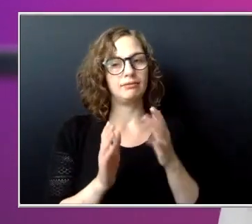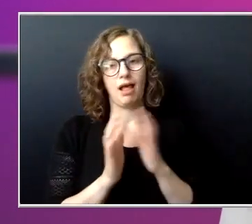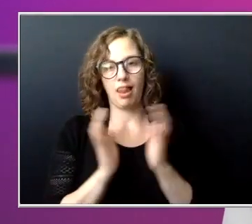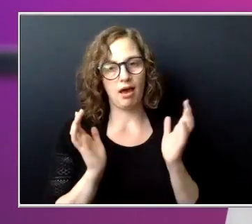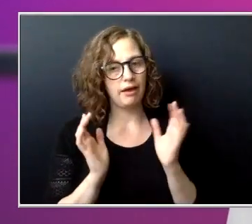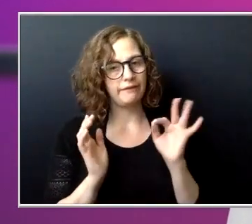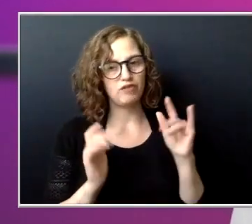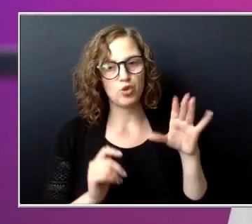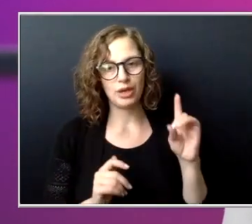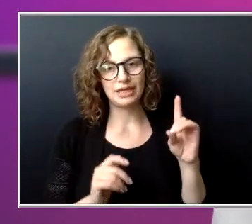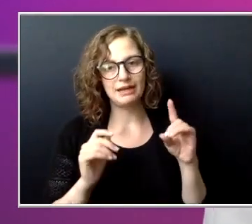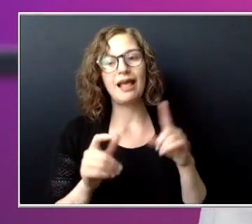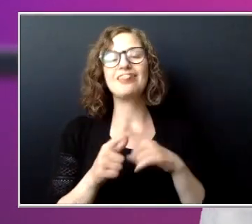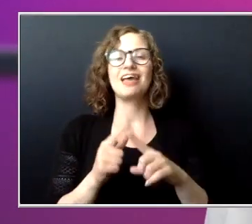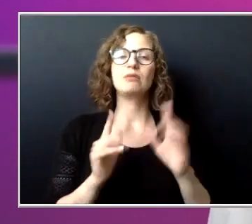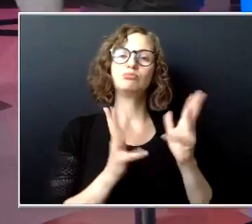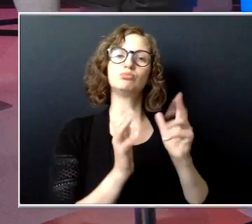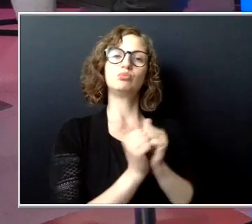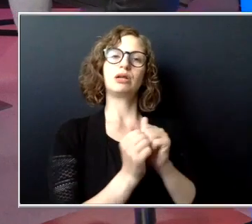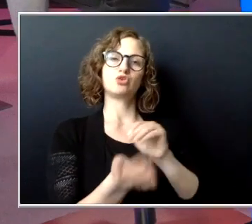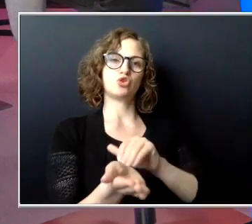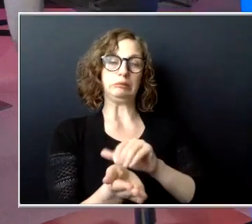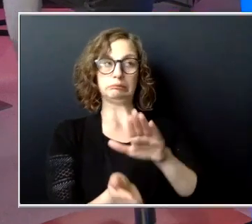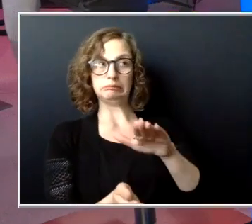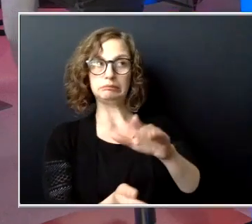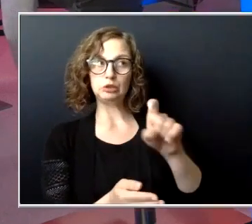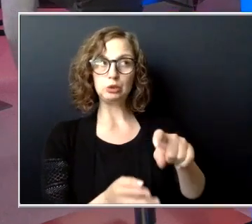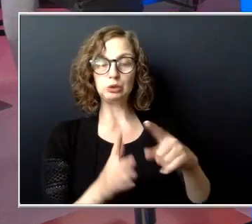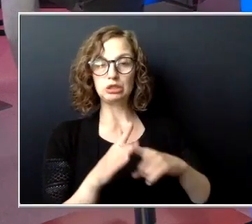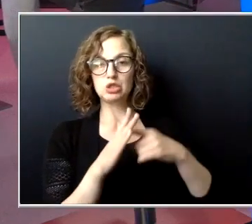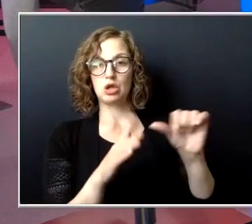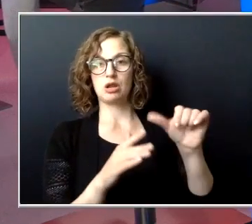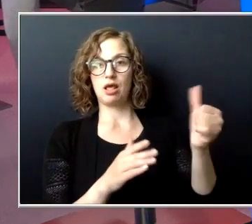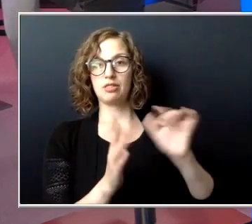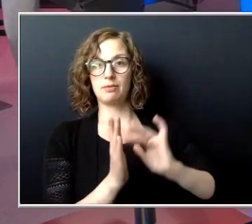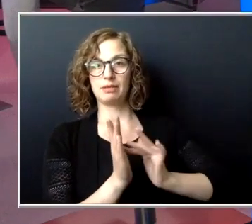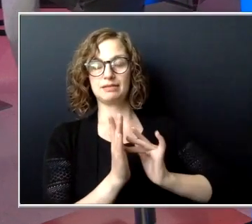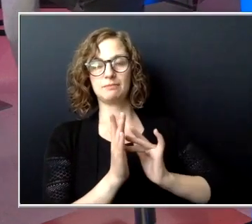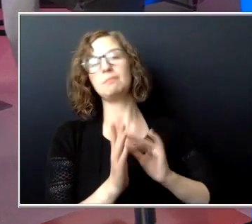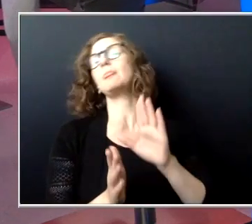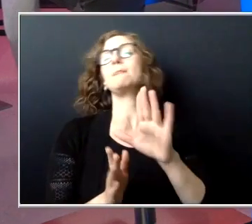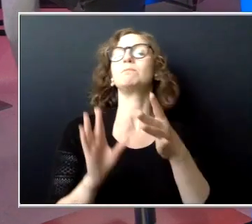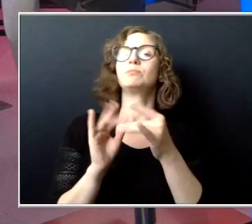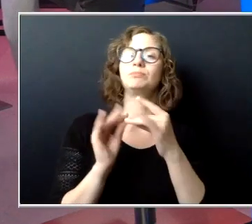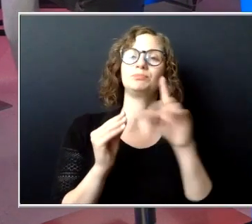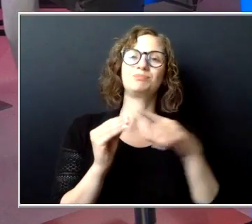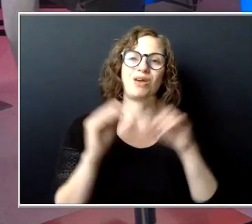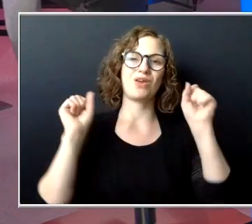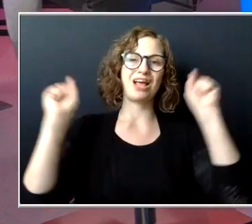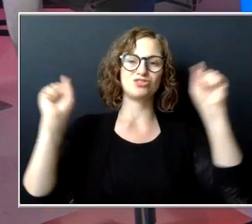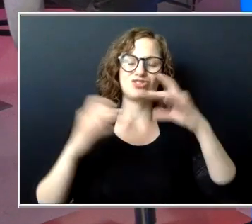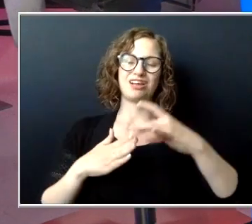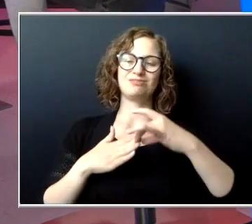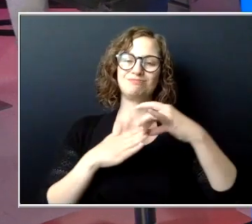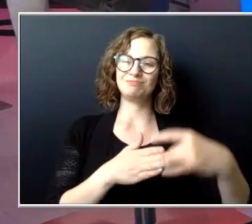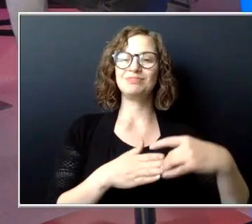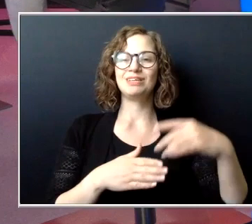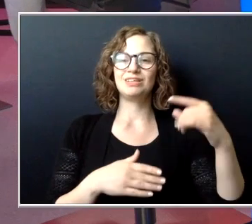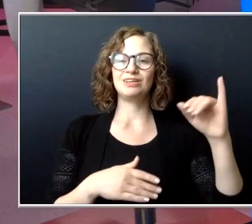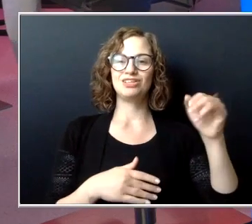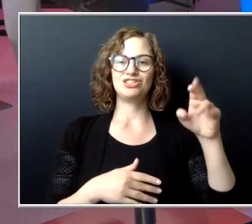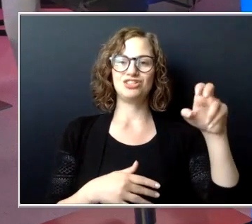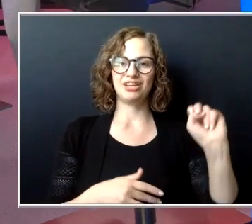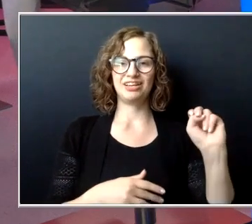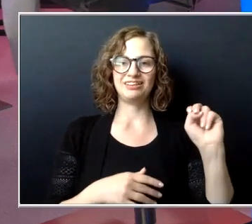other medications that should be started. Your comment about exercise leads right into Jean Reardon's question. We have one more from our